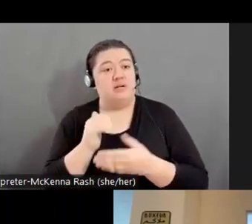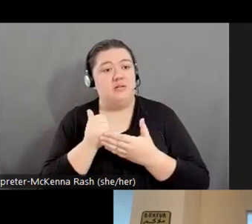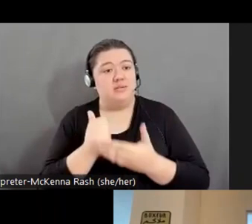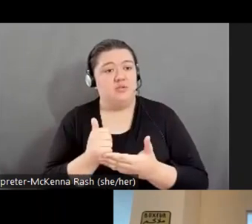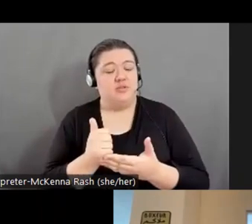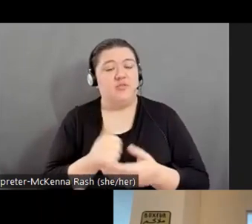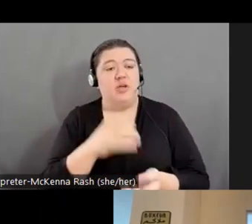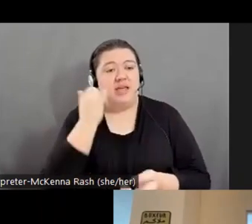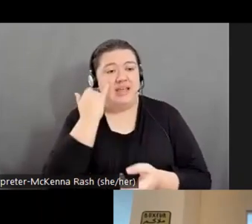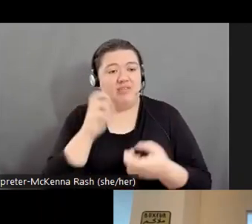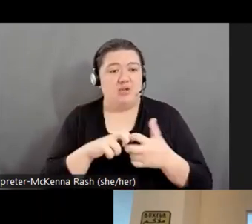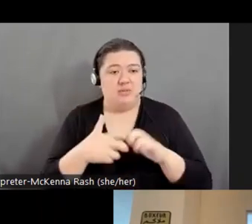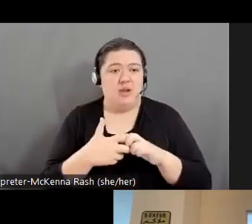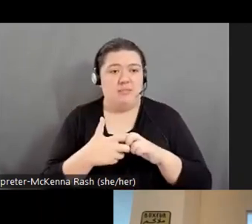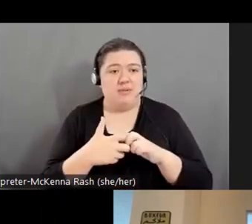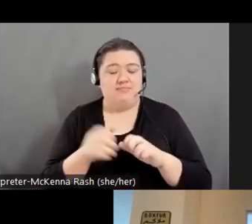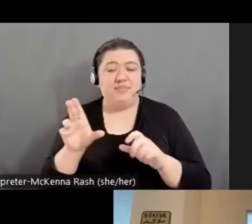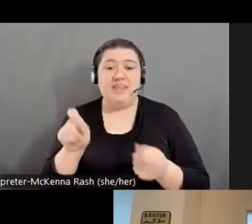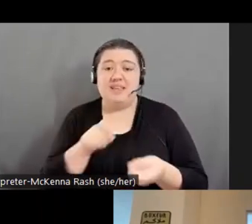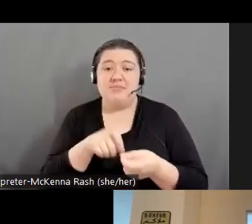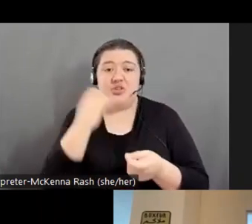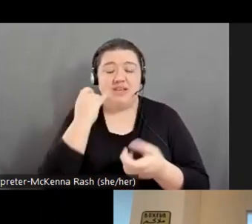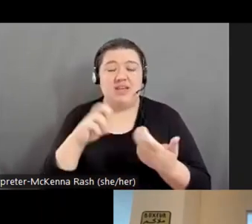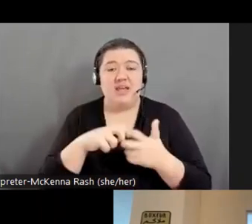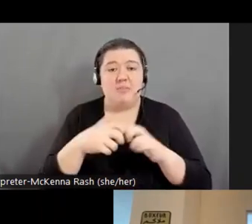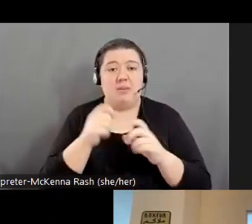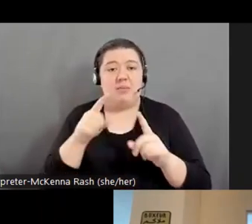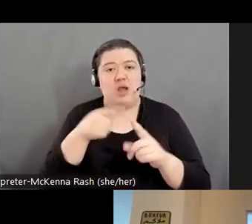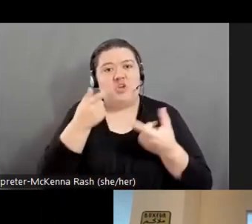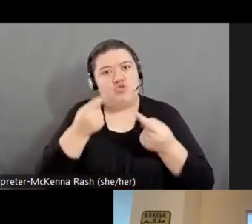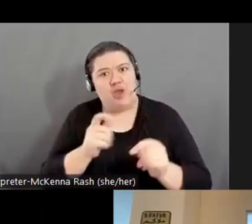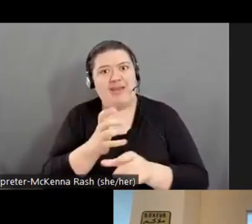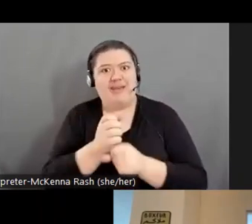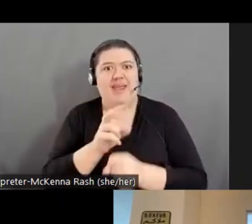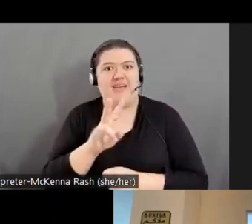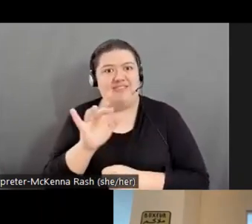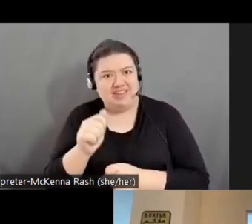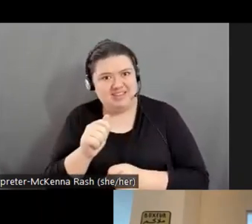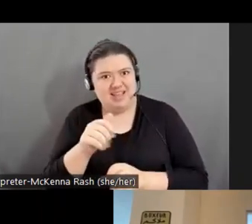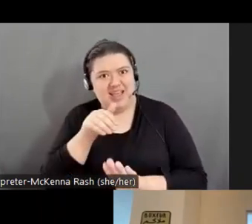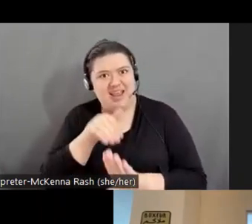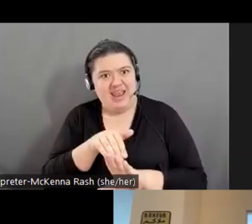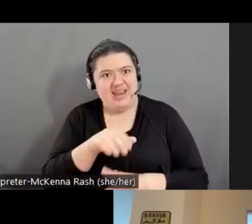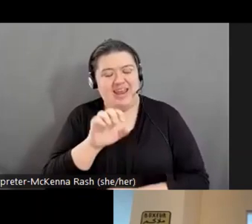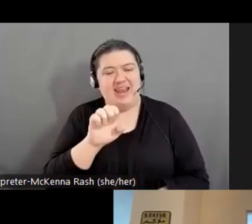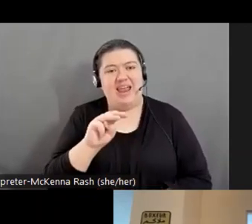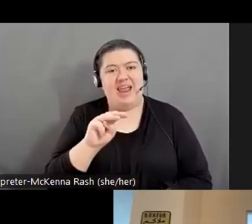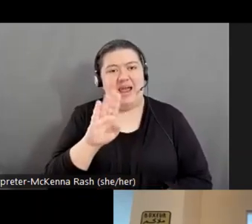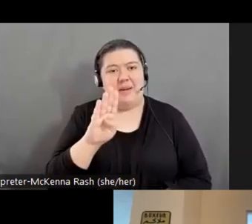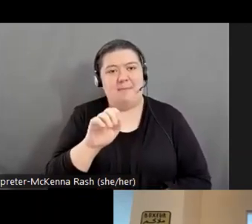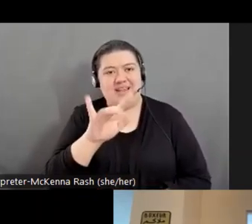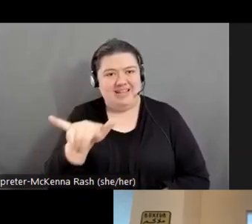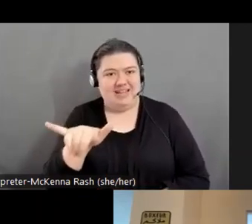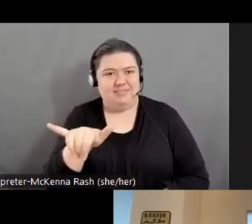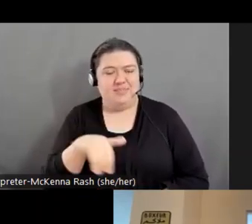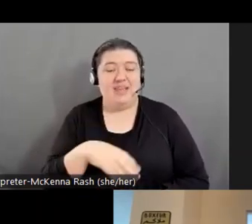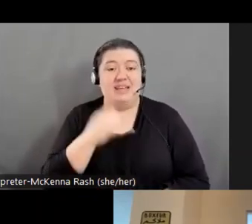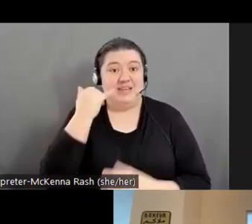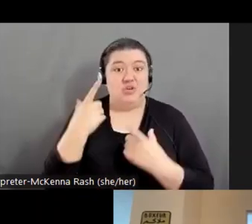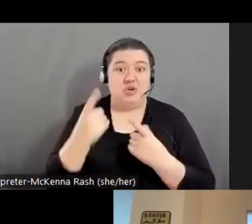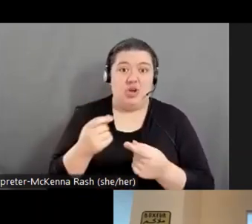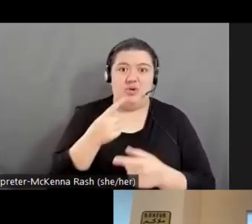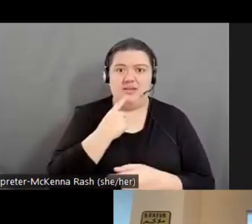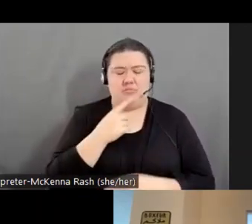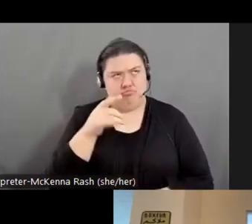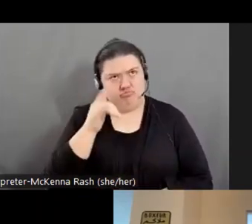there's a problem, especially if it's a problem when you're trying to get a visa at an embassy. Because if you go to the embassy and the embassy's like, "It looks to